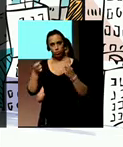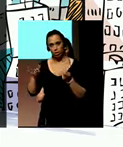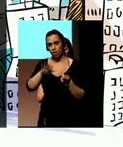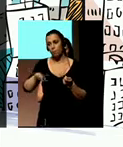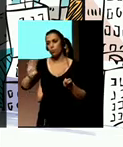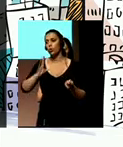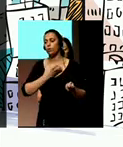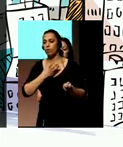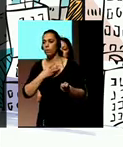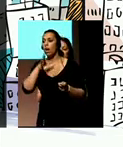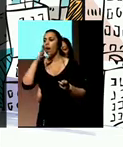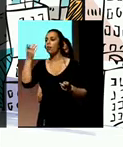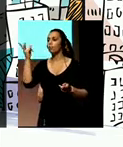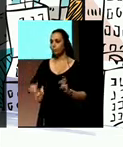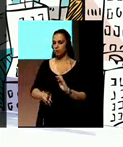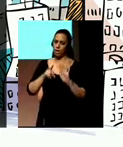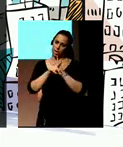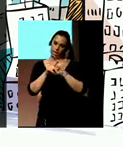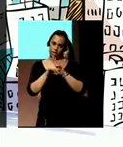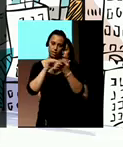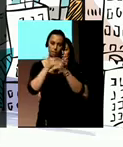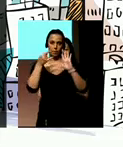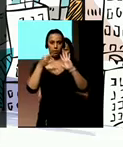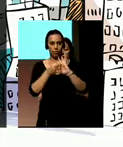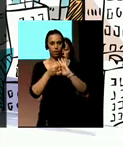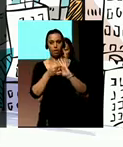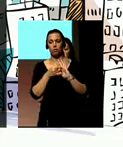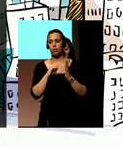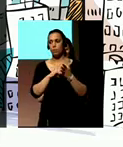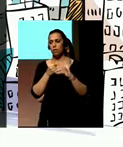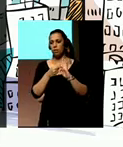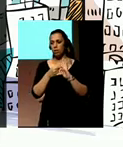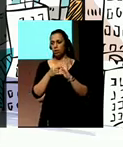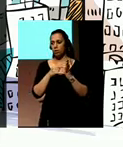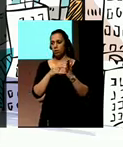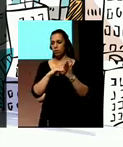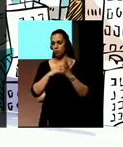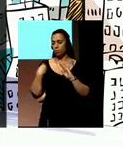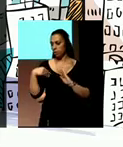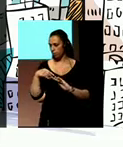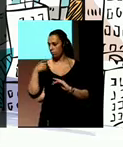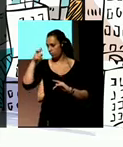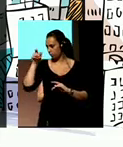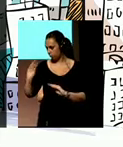for Landscape in his city.